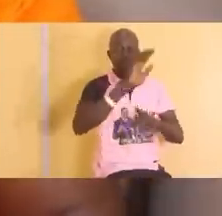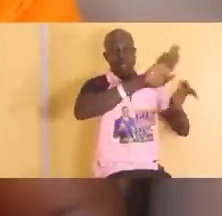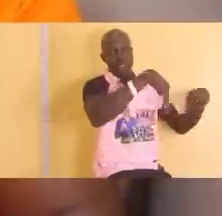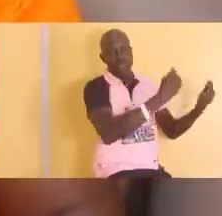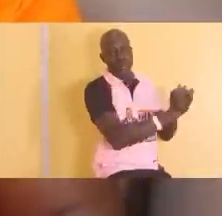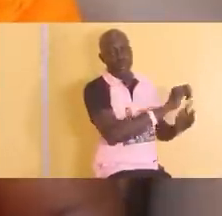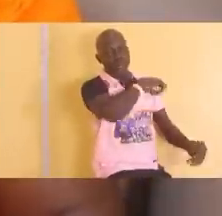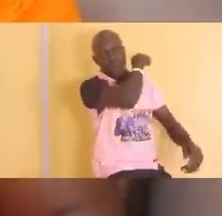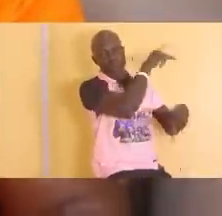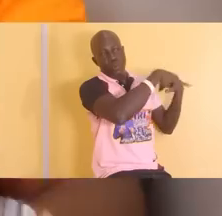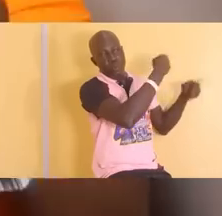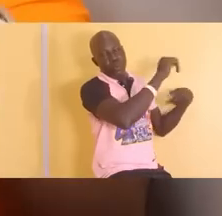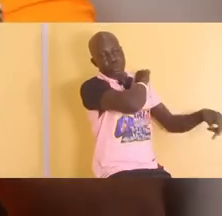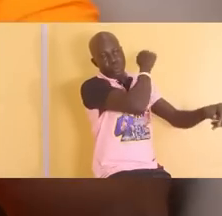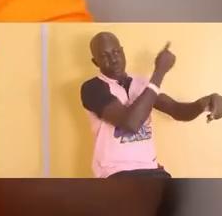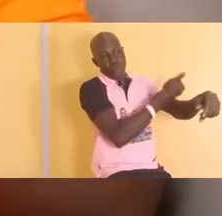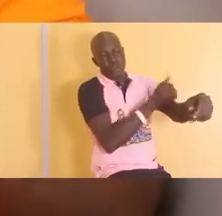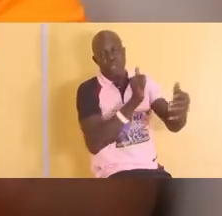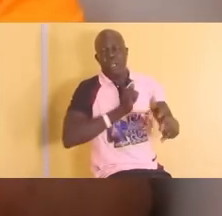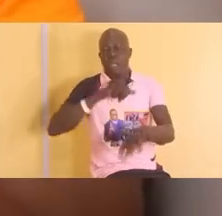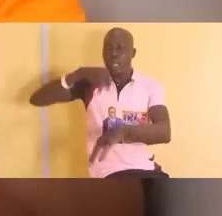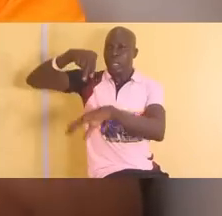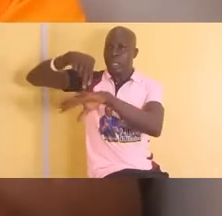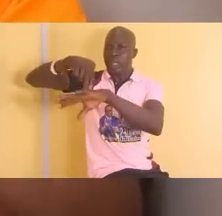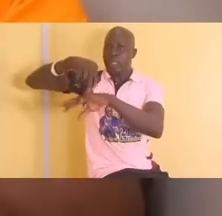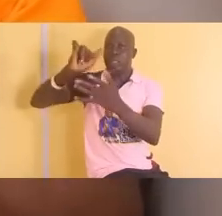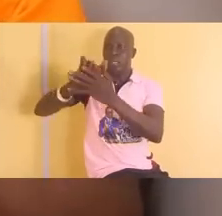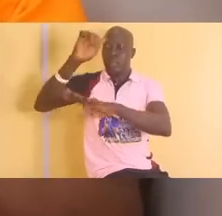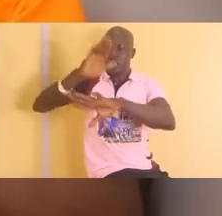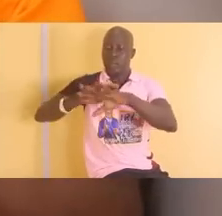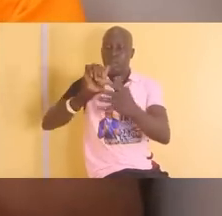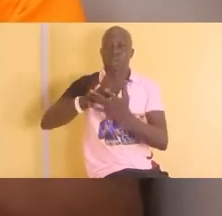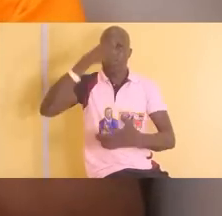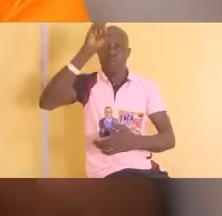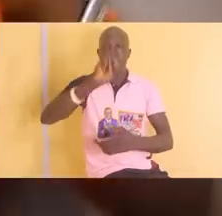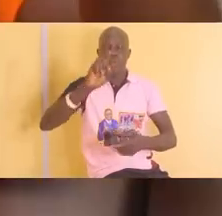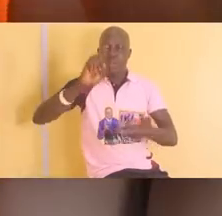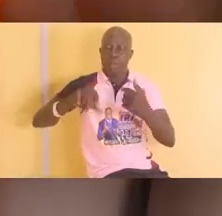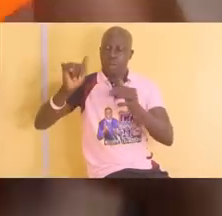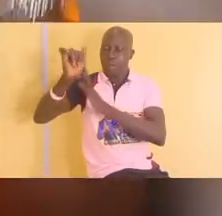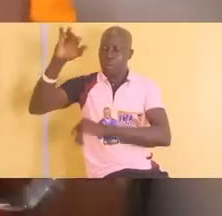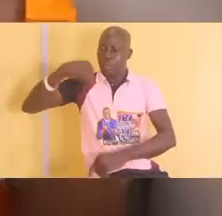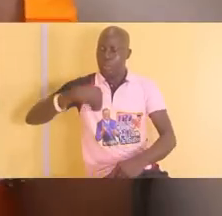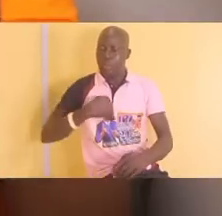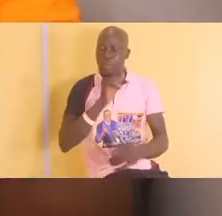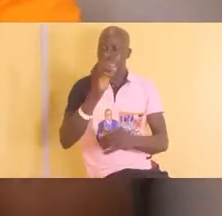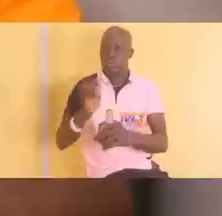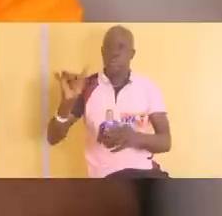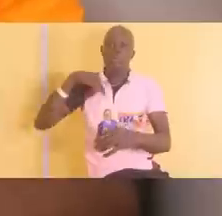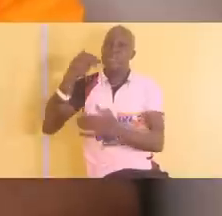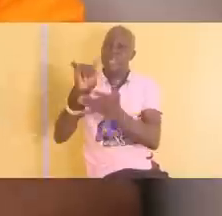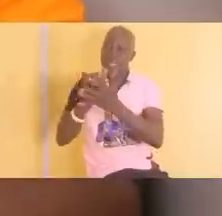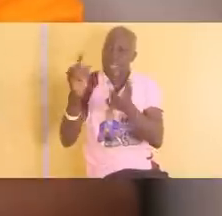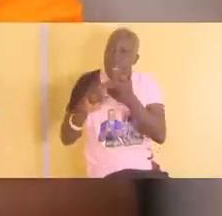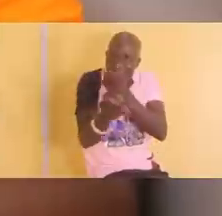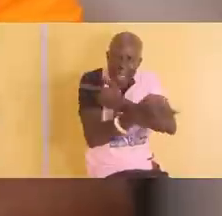one that given the prophet his authority. I stand on the covenant you've called me to. You said